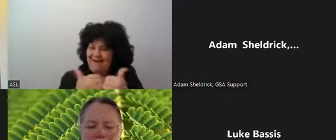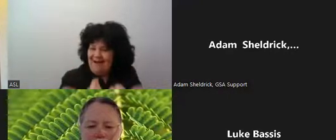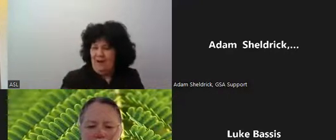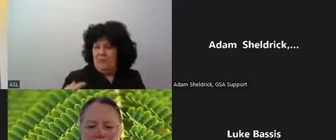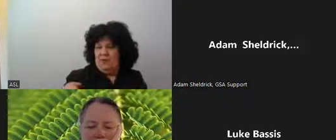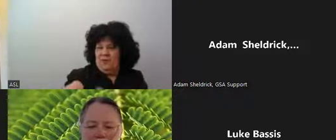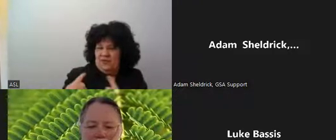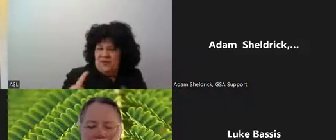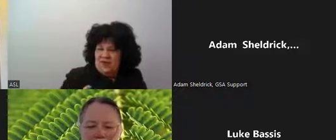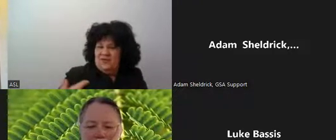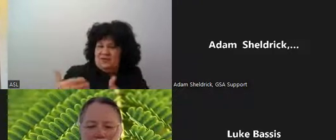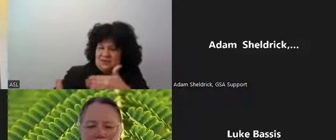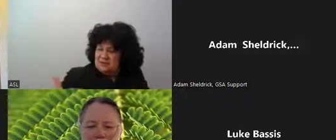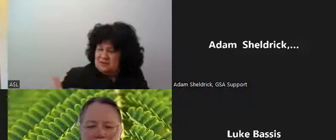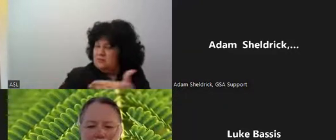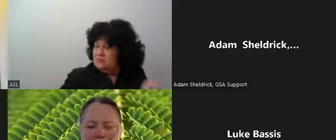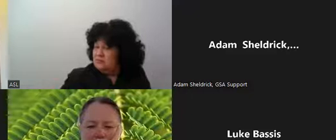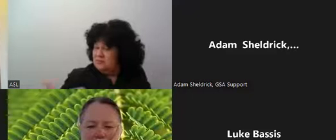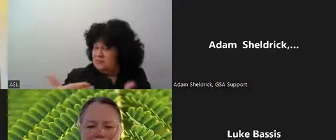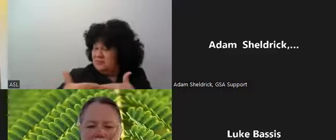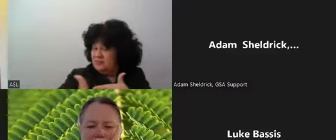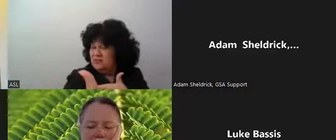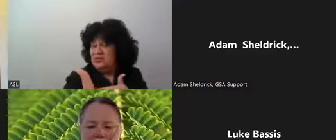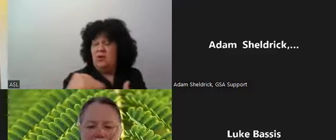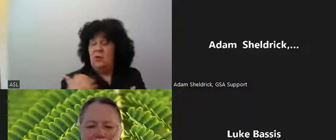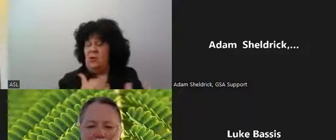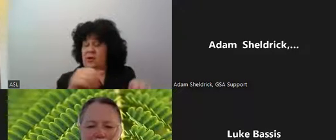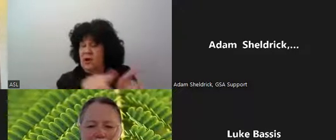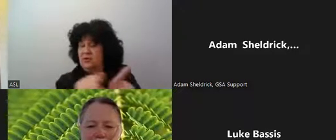moved forward, so that we can forecast as well